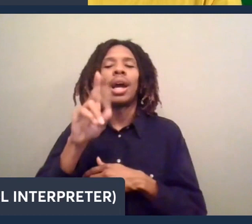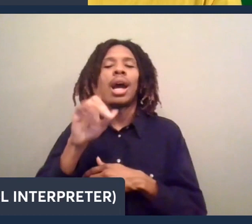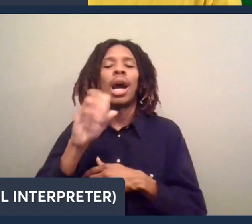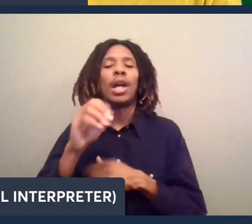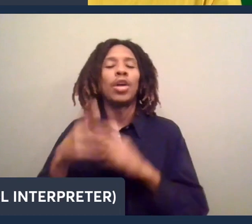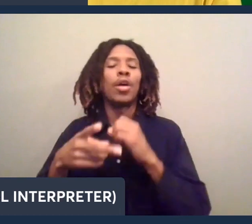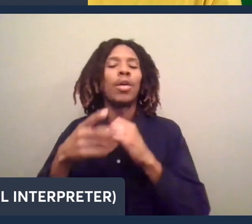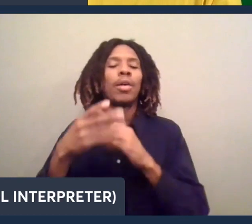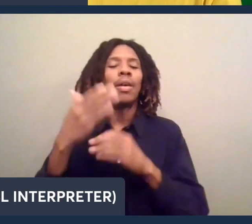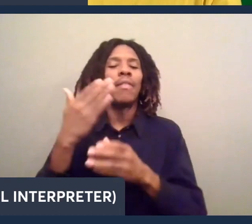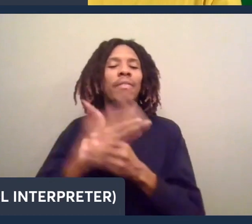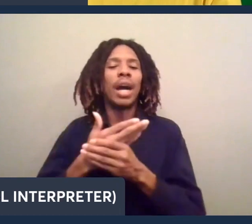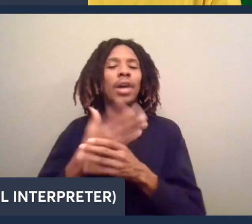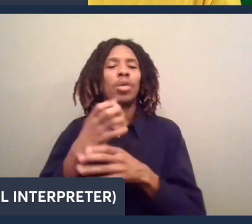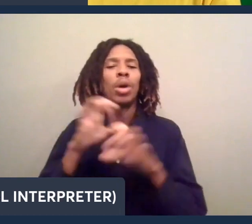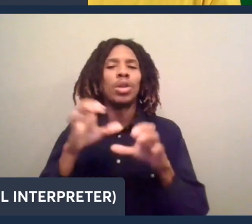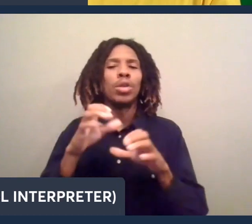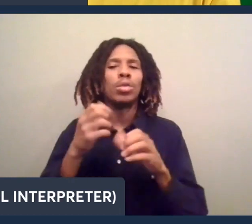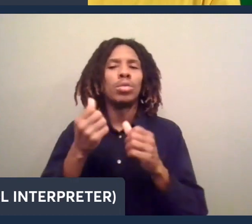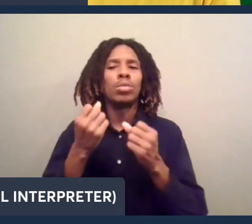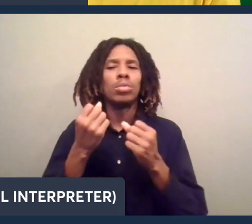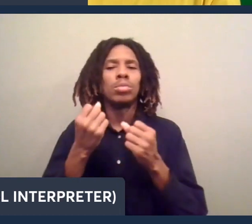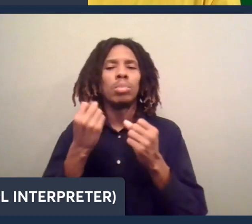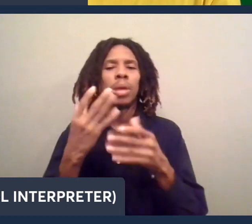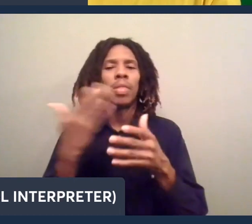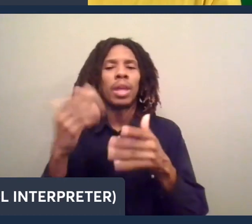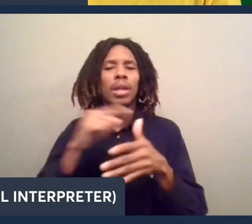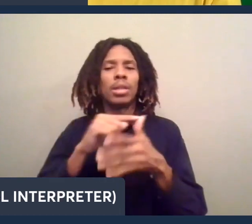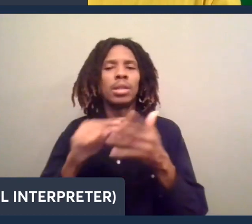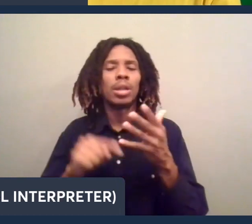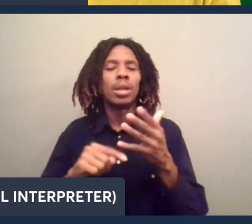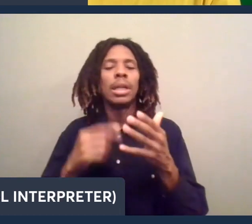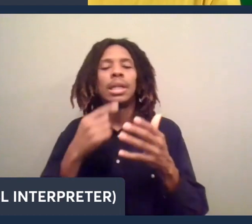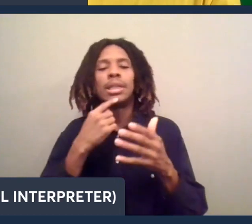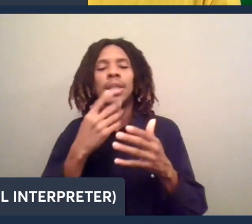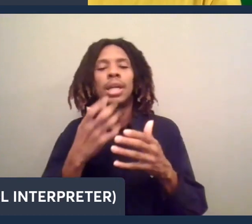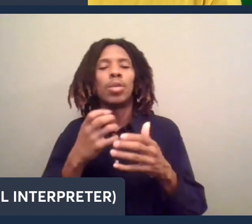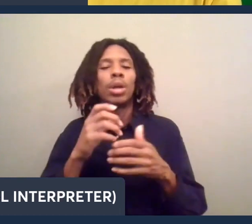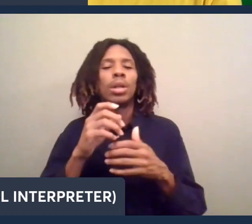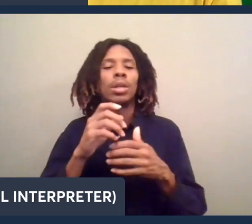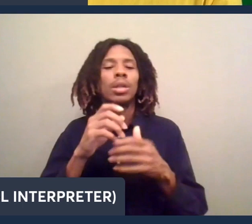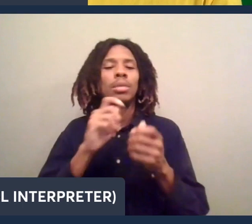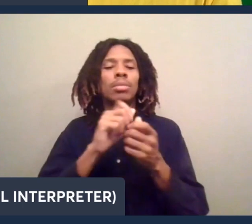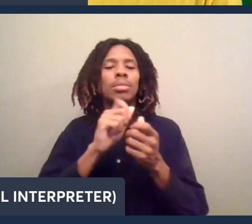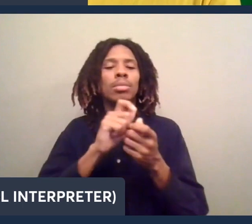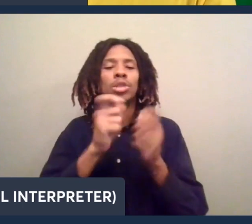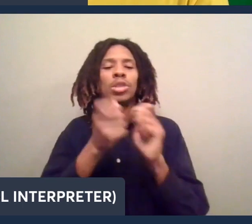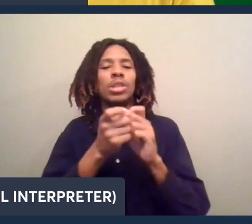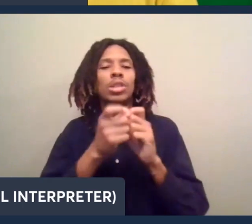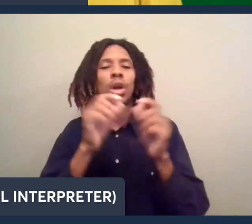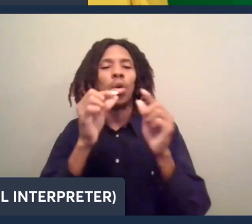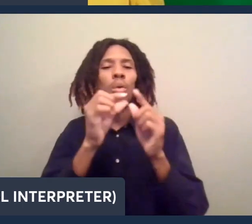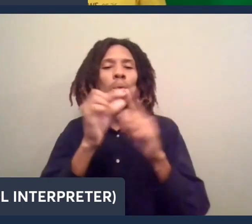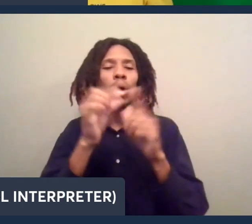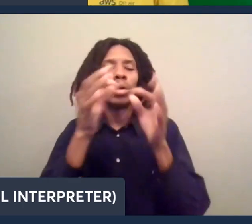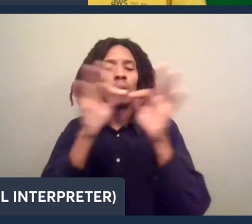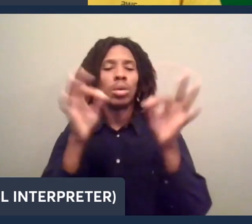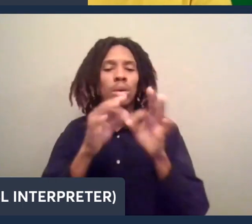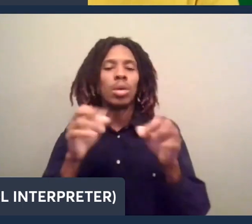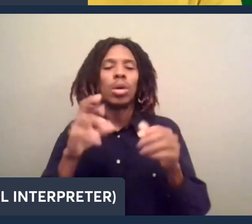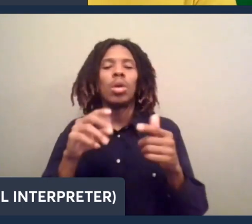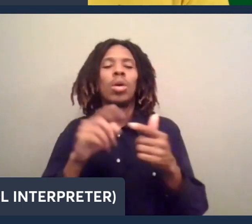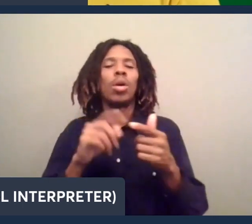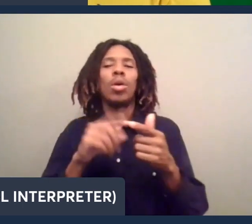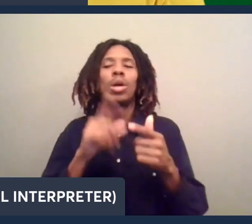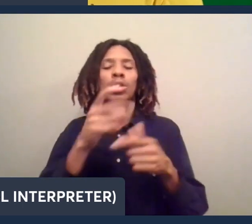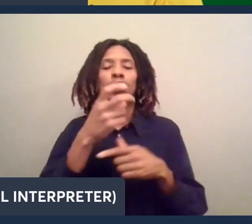to do multiple things with that specific audio file. Let's say you want to transcribe that file with one Lambda function that goes to a transcribe